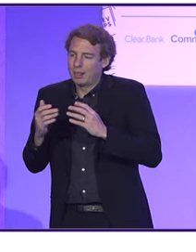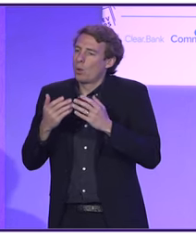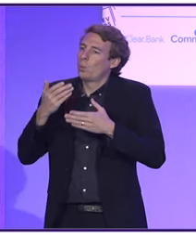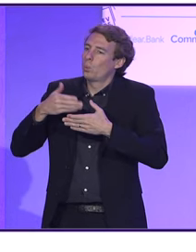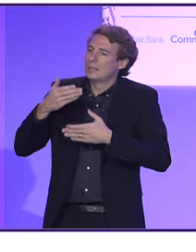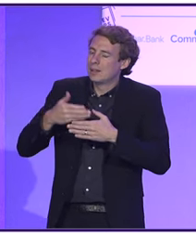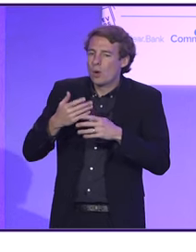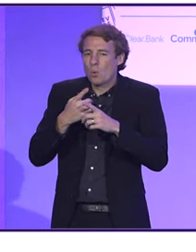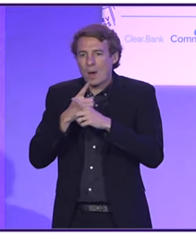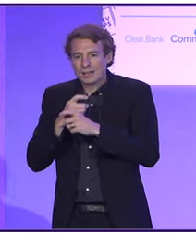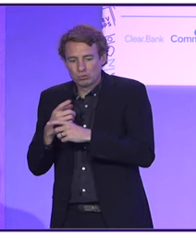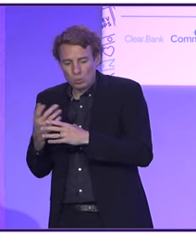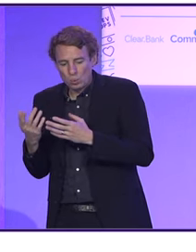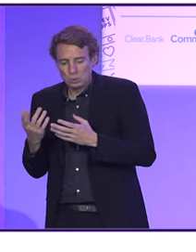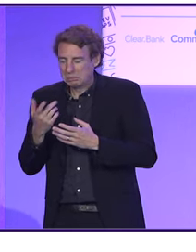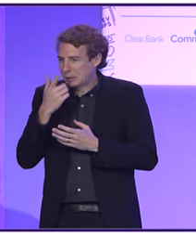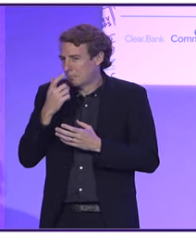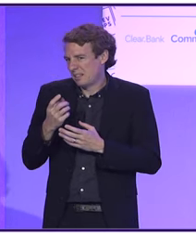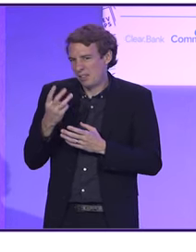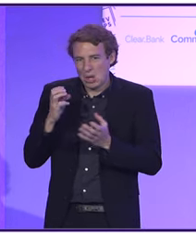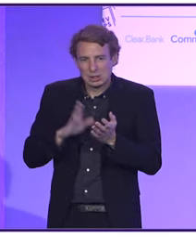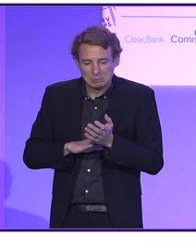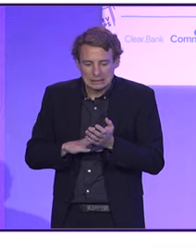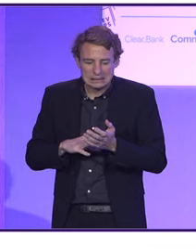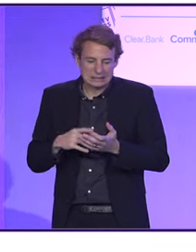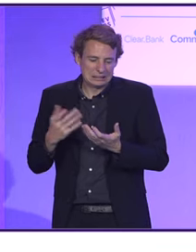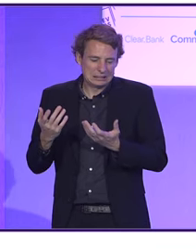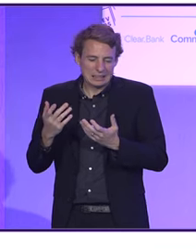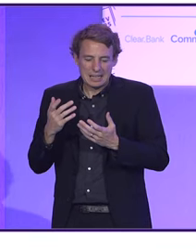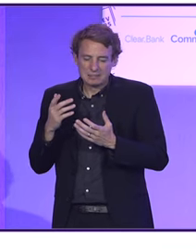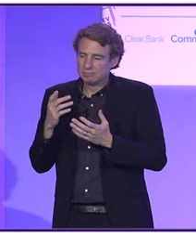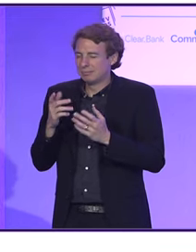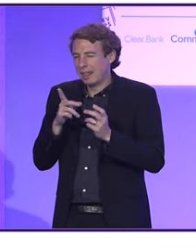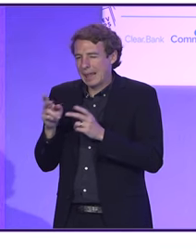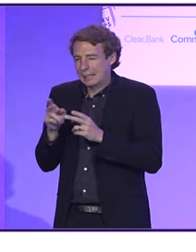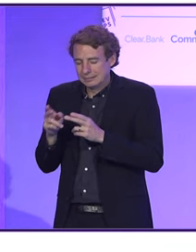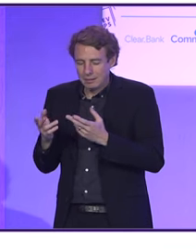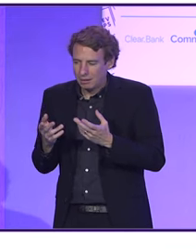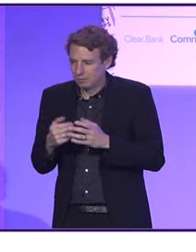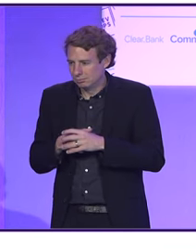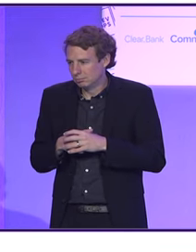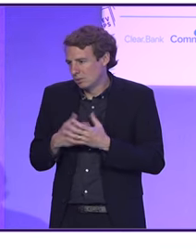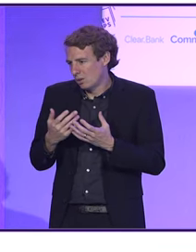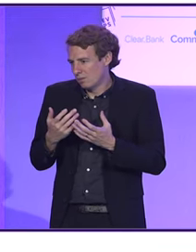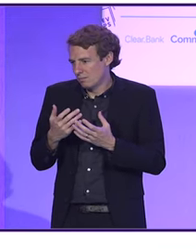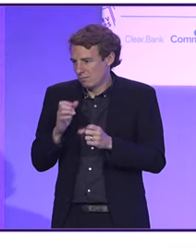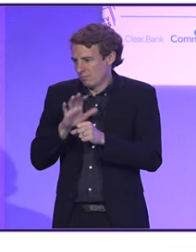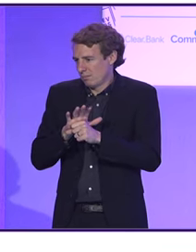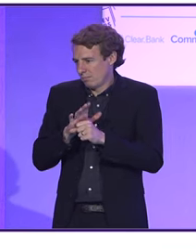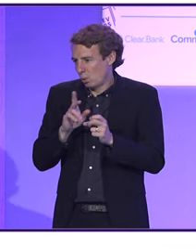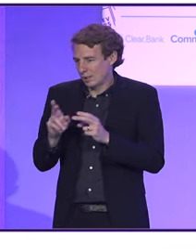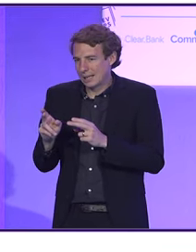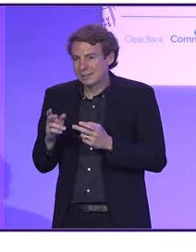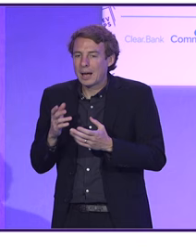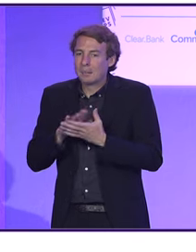This can take about 30 minutes, and it completely blocks the Unity editor. So whenever you do this, you're in for a very long, involuntary coffee